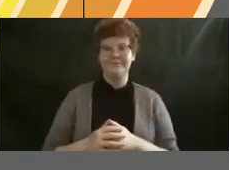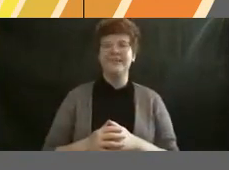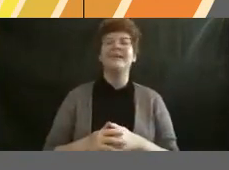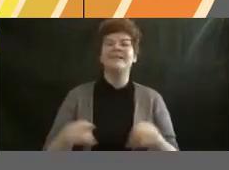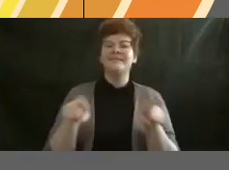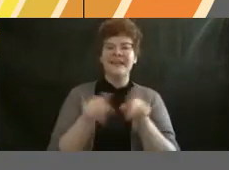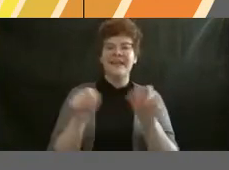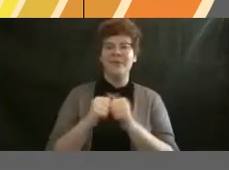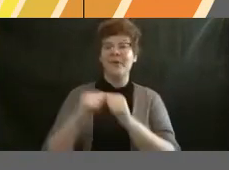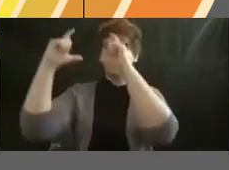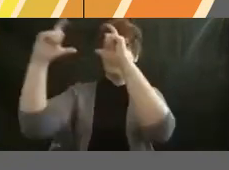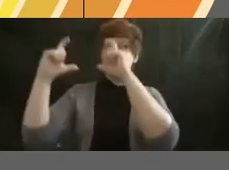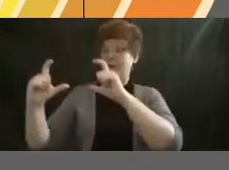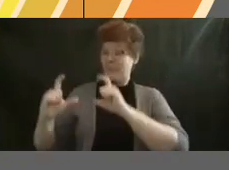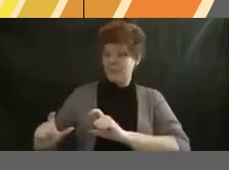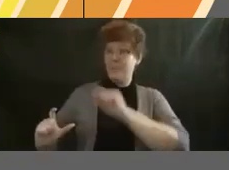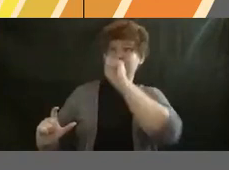cassette, and the sunglasses.